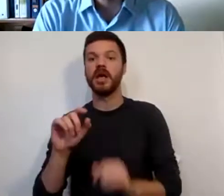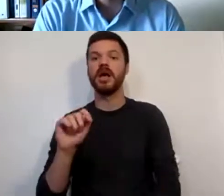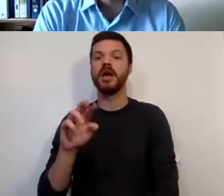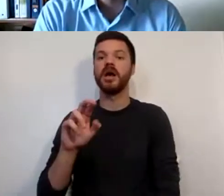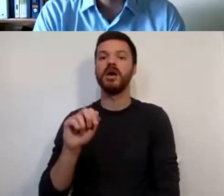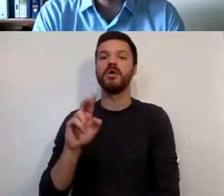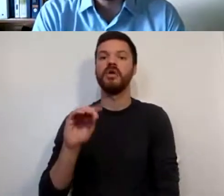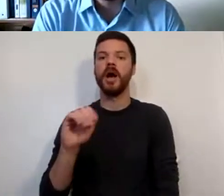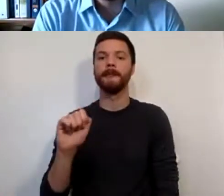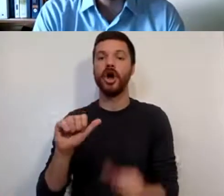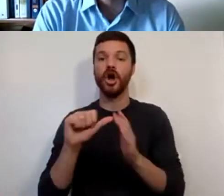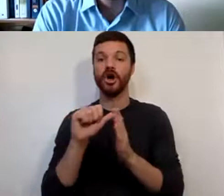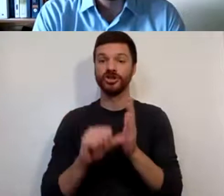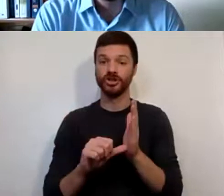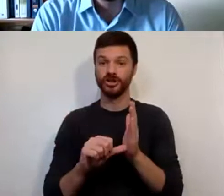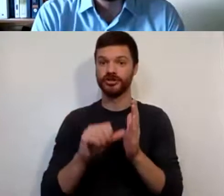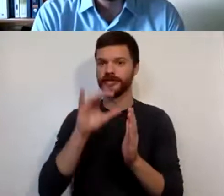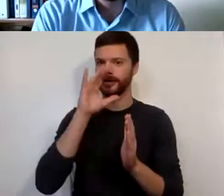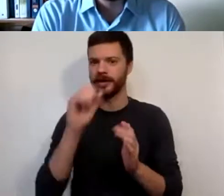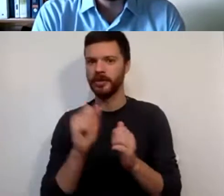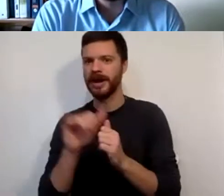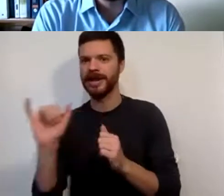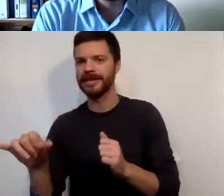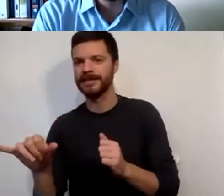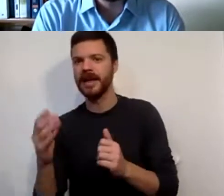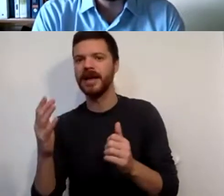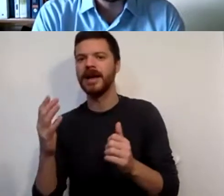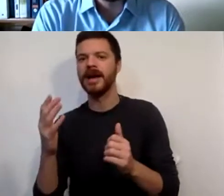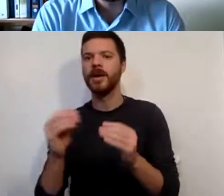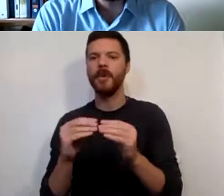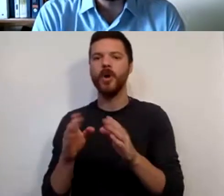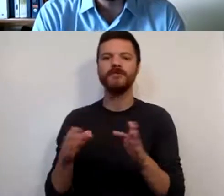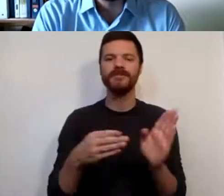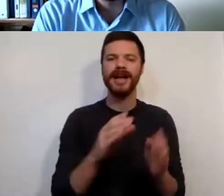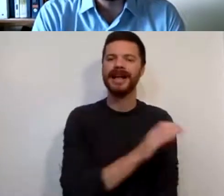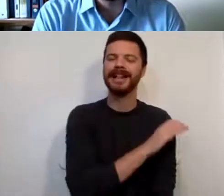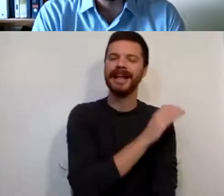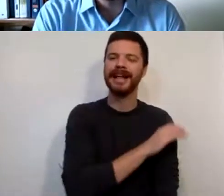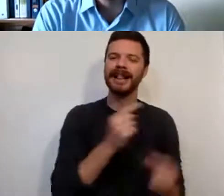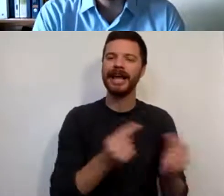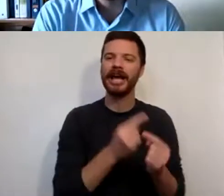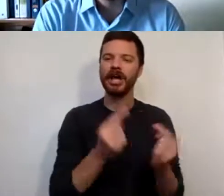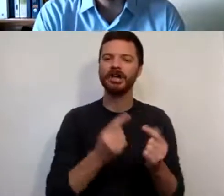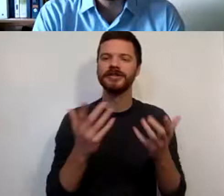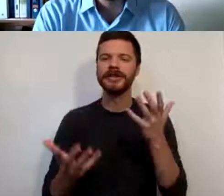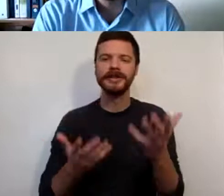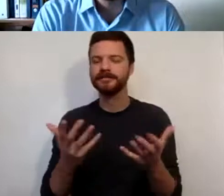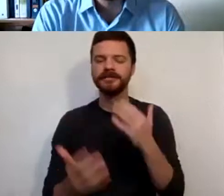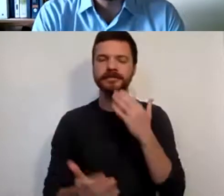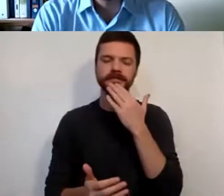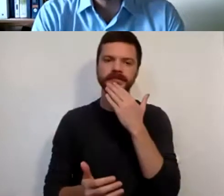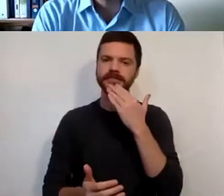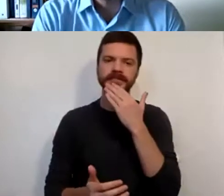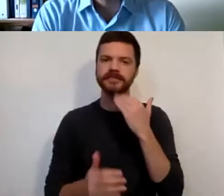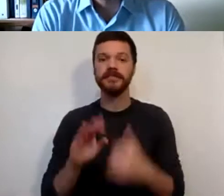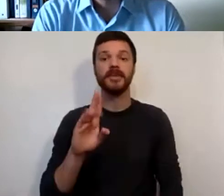be as interested in those factors as maybe clinical and injury related factors. So there's that, getting